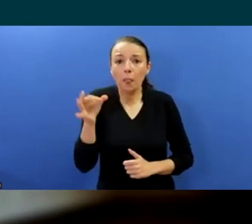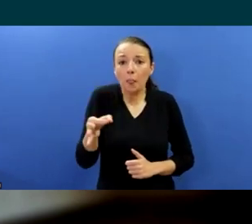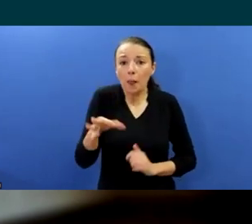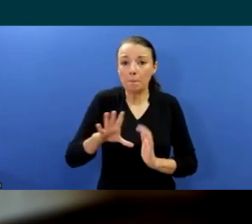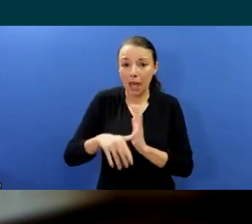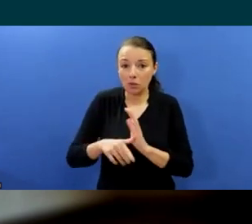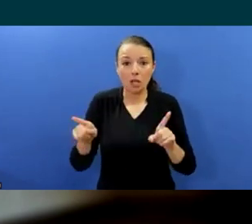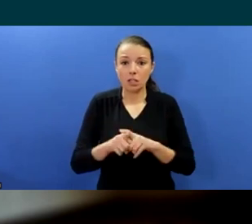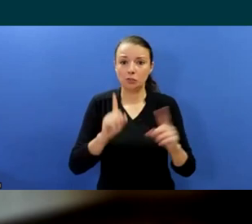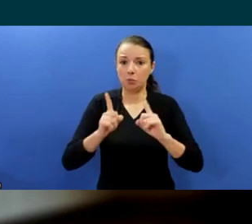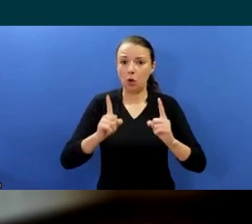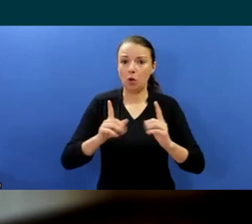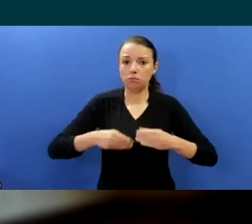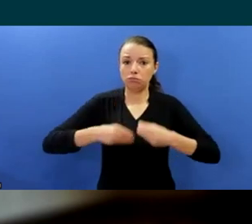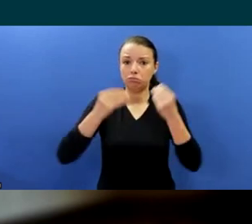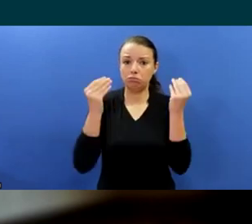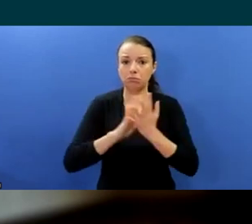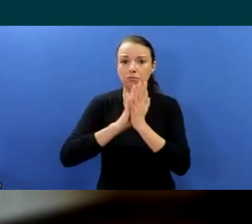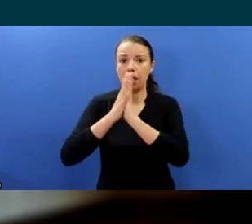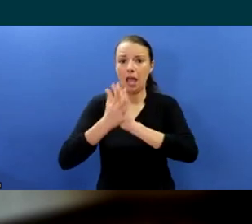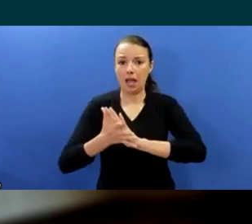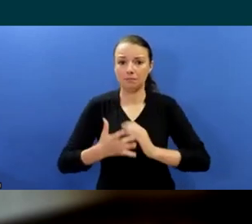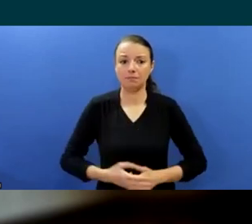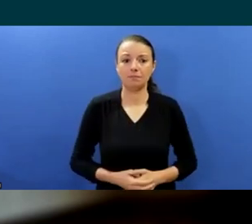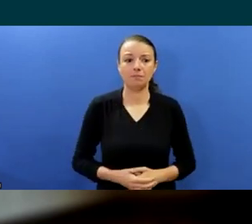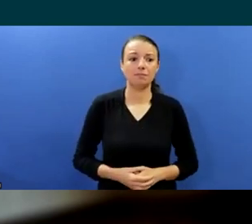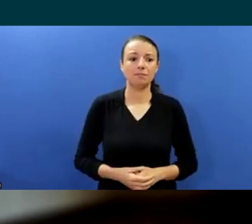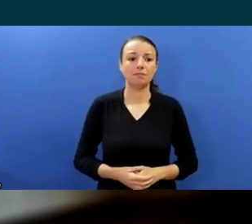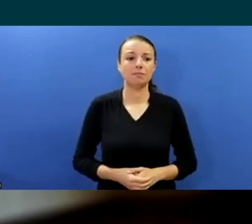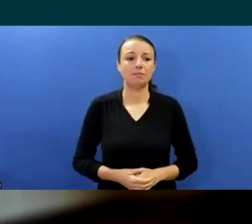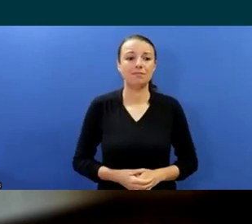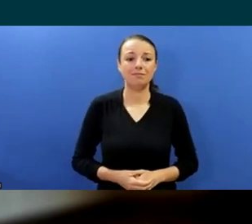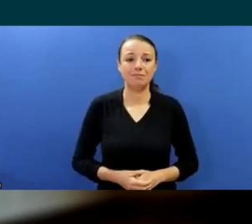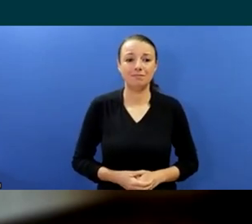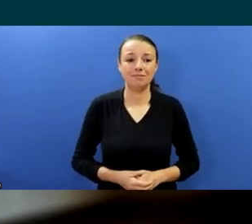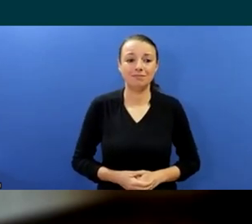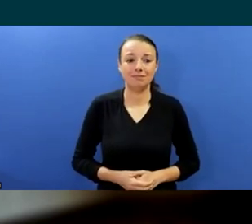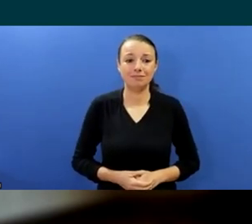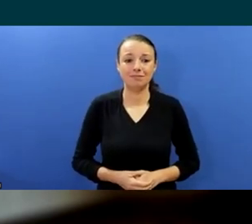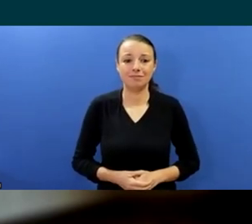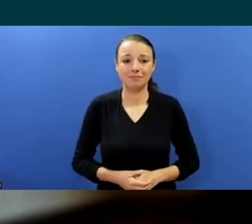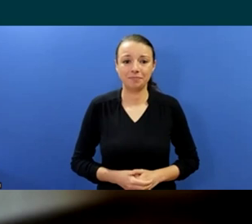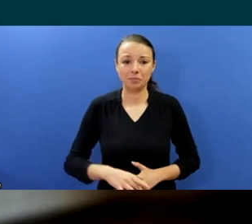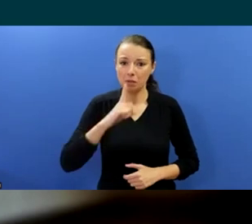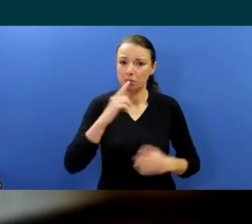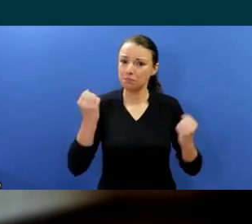of urban mutation, urban development, huge urban development projects. So it's kind